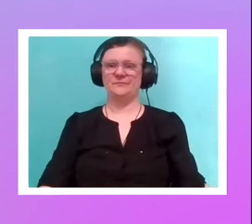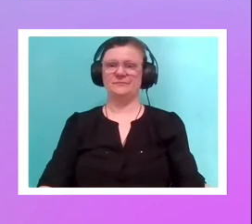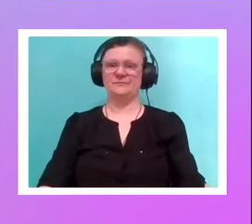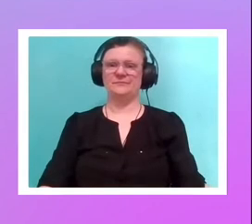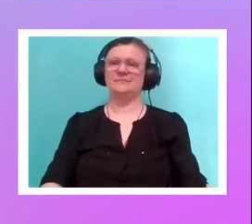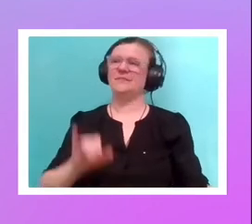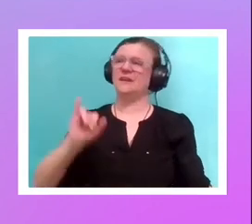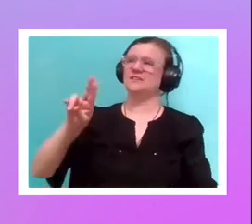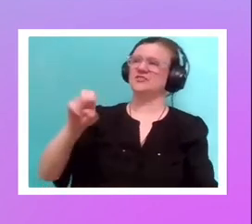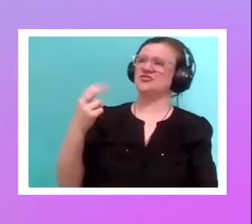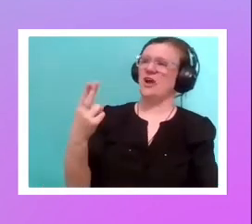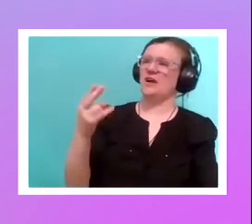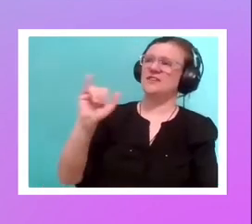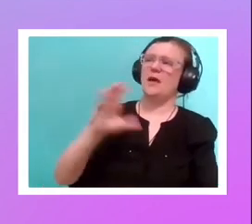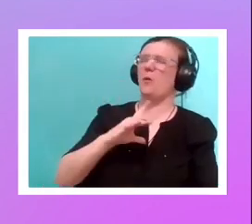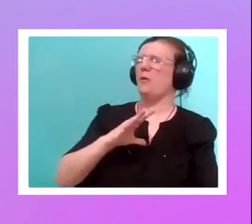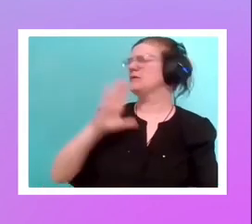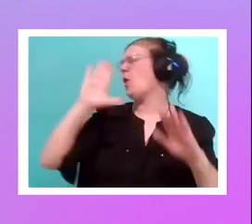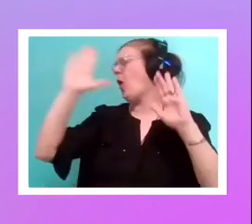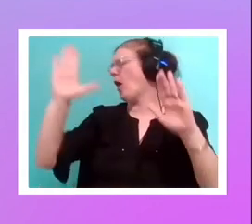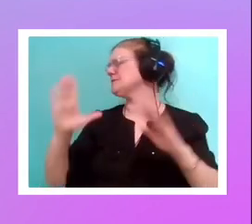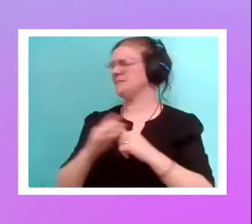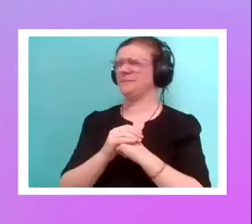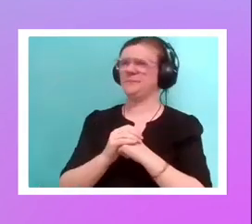Richard, that was so awesome.